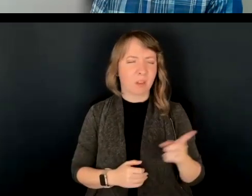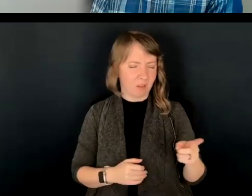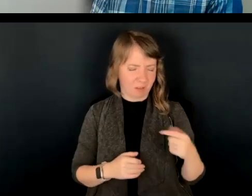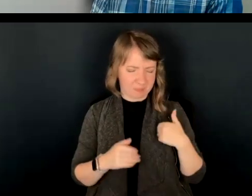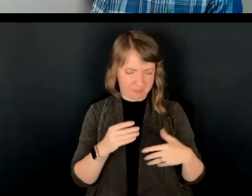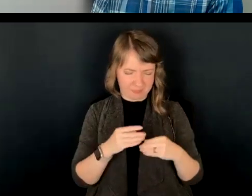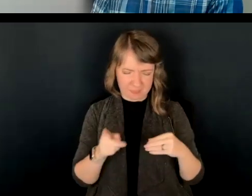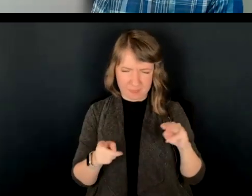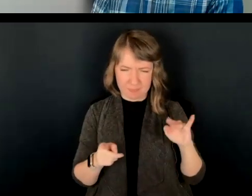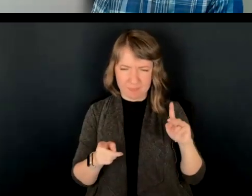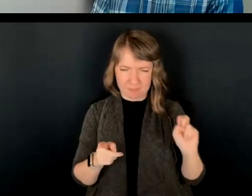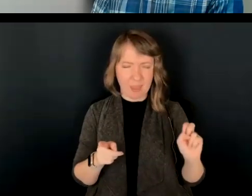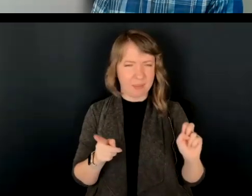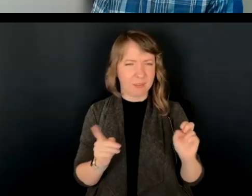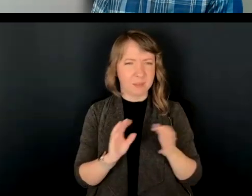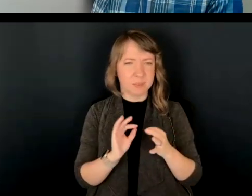minutes ago was like,